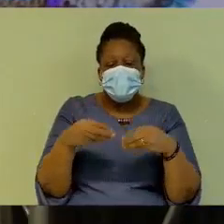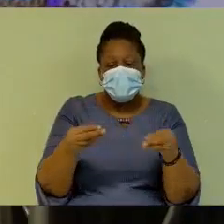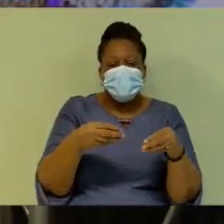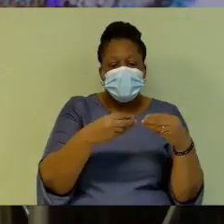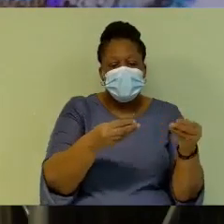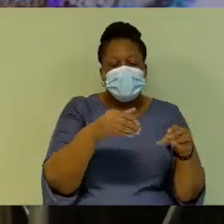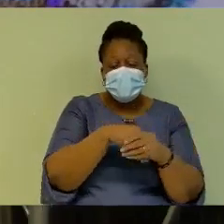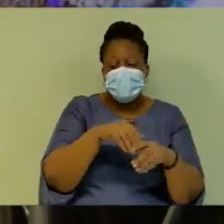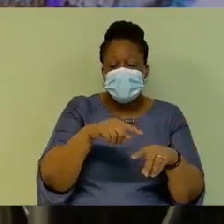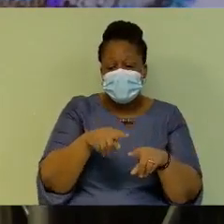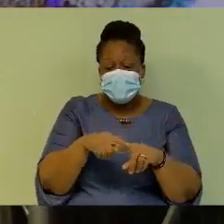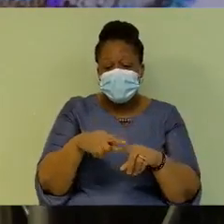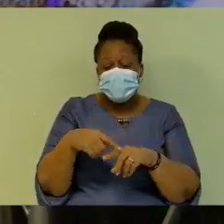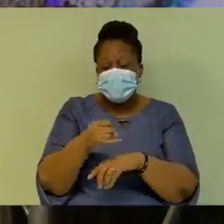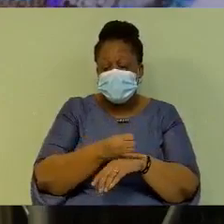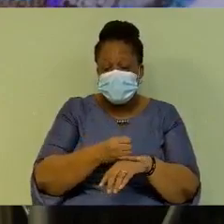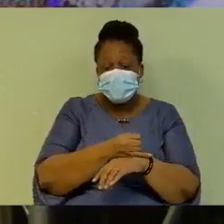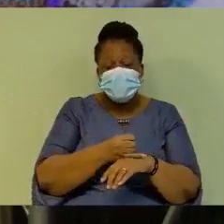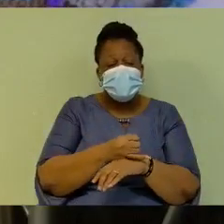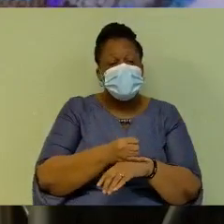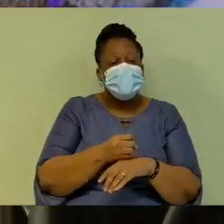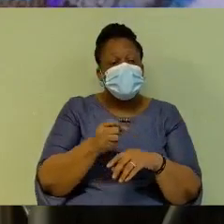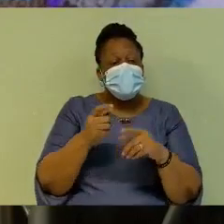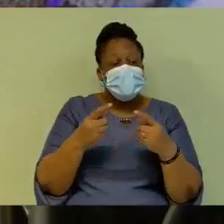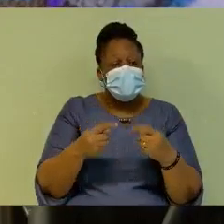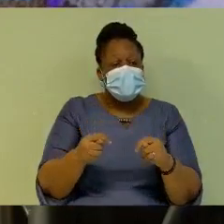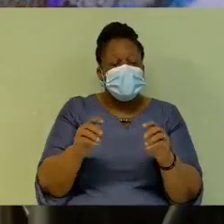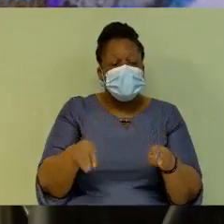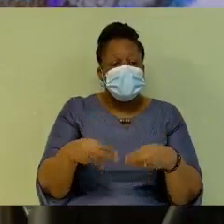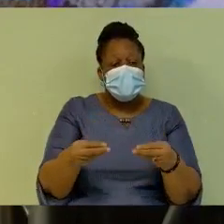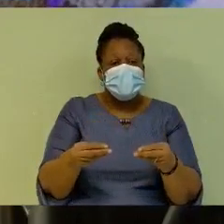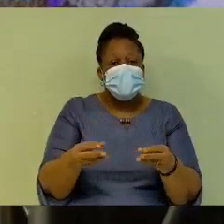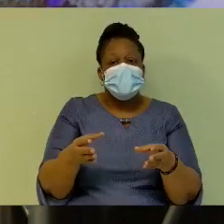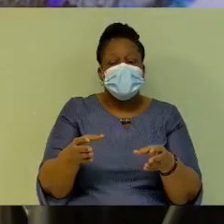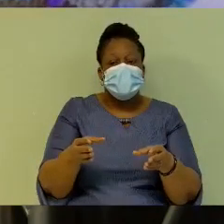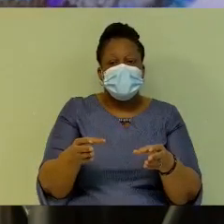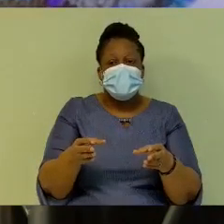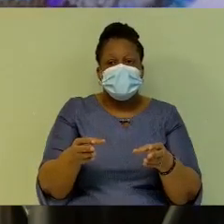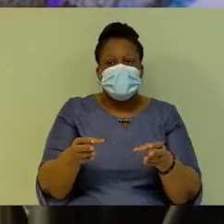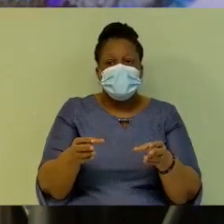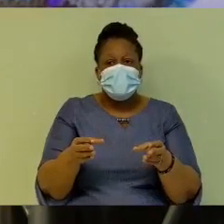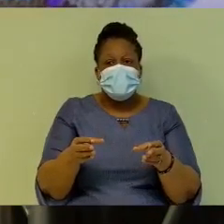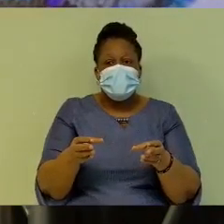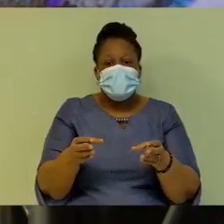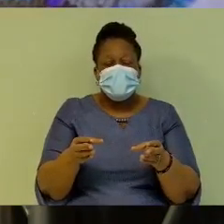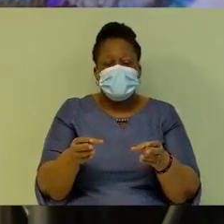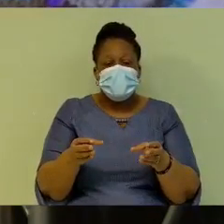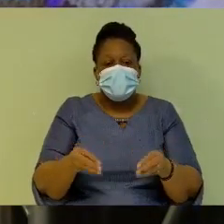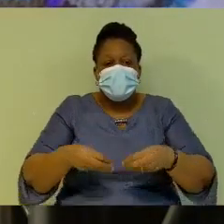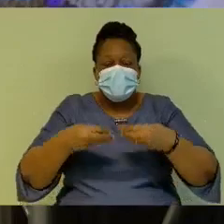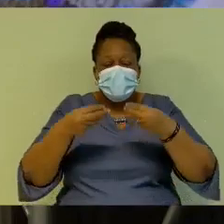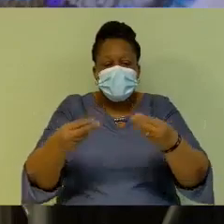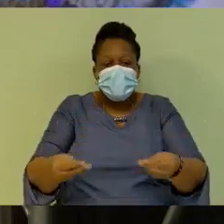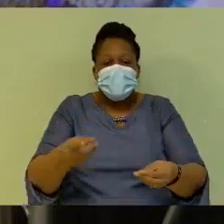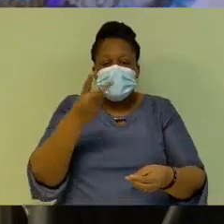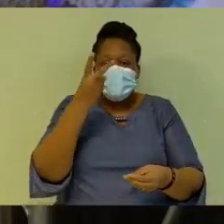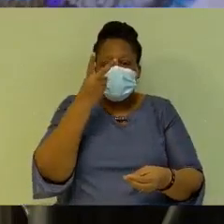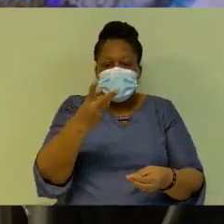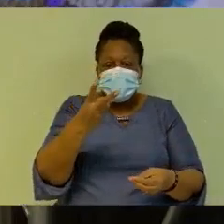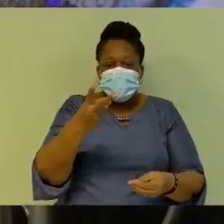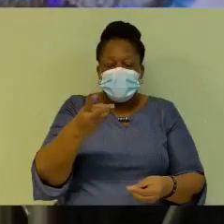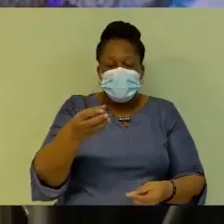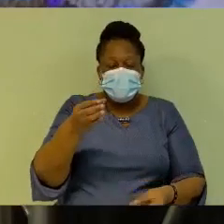fight against COVID-19. Today, we are donating 2 forehead infrared thermometers to JNF Hospital